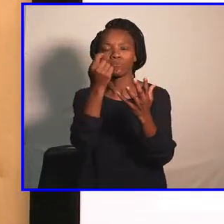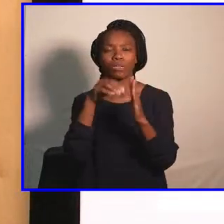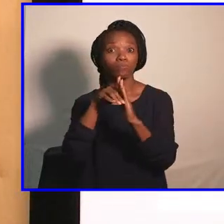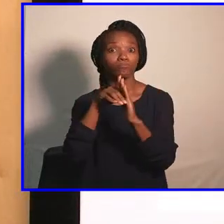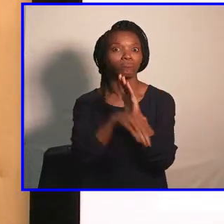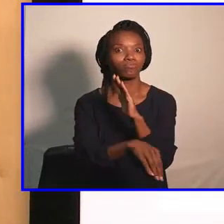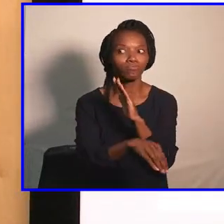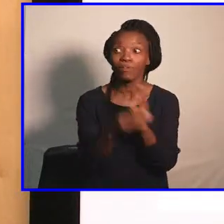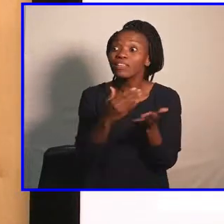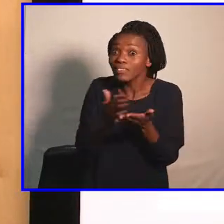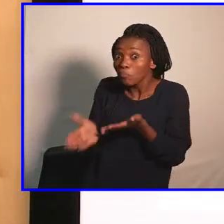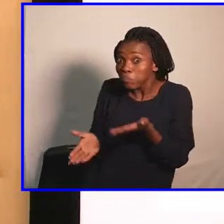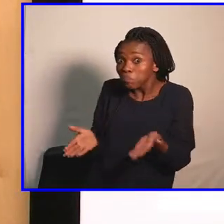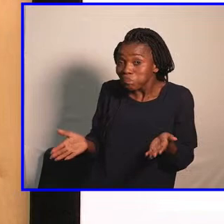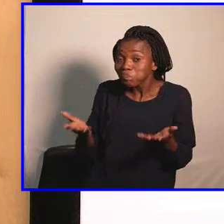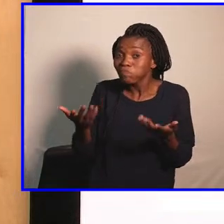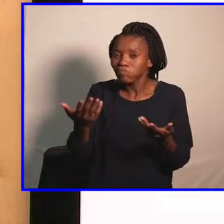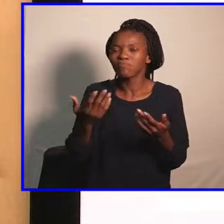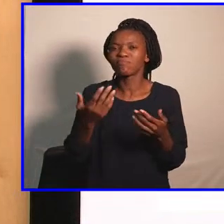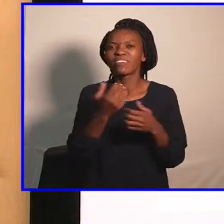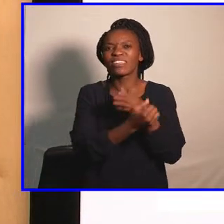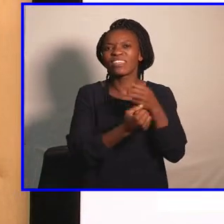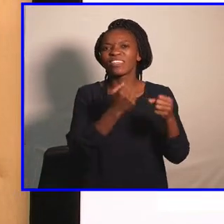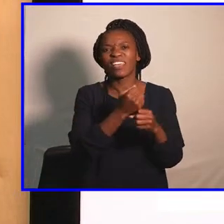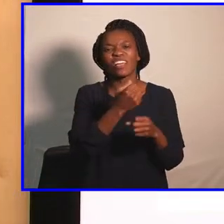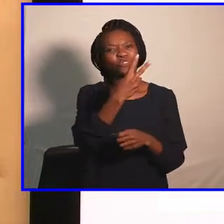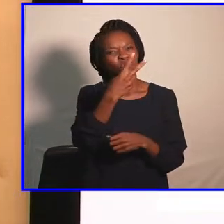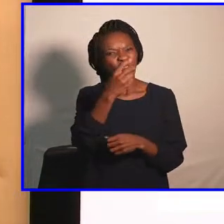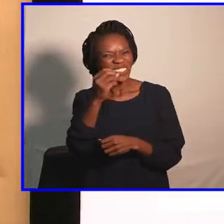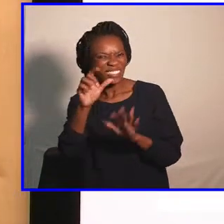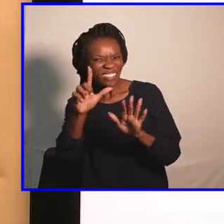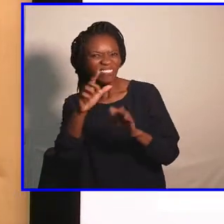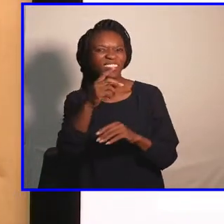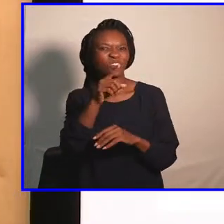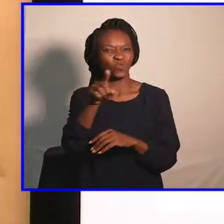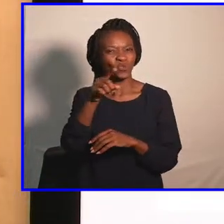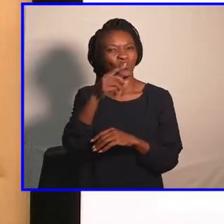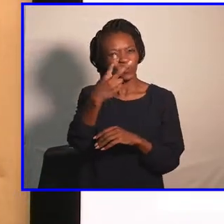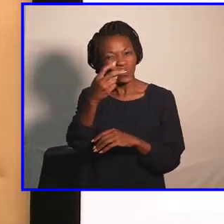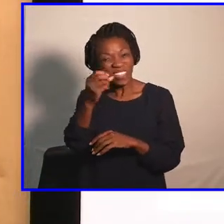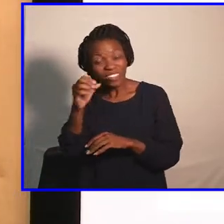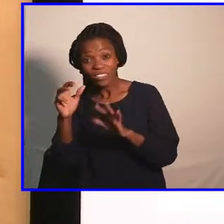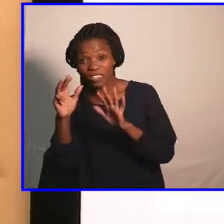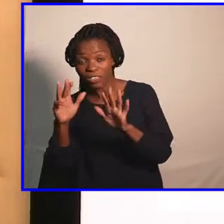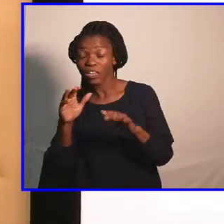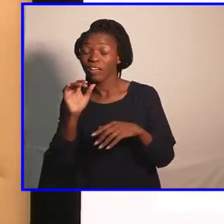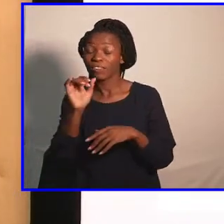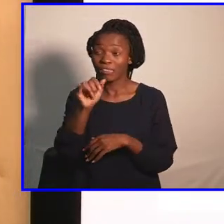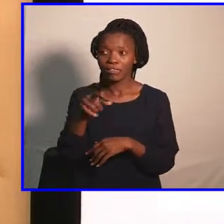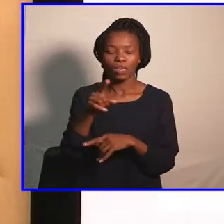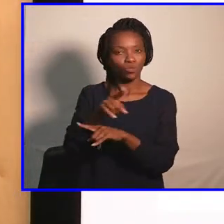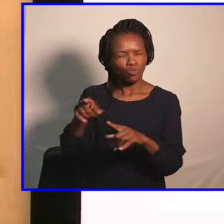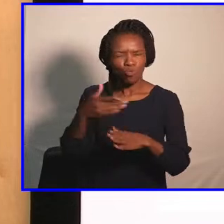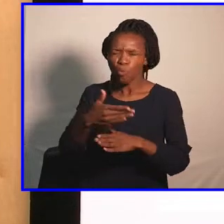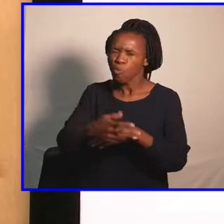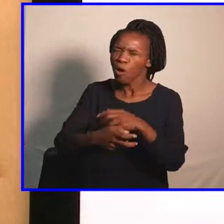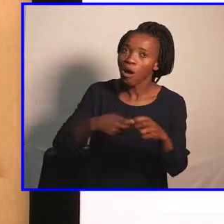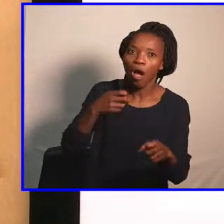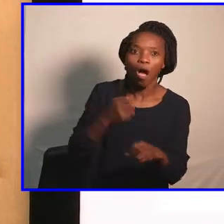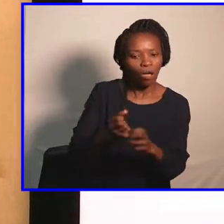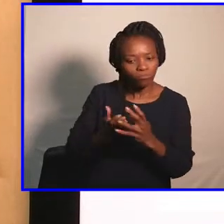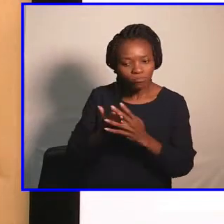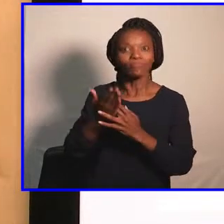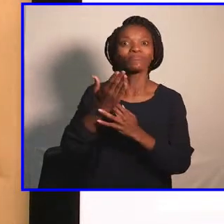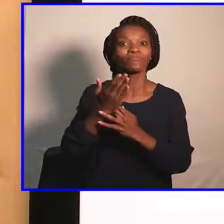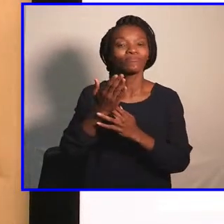still here in 2007, 2009. You worked through it, and you had a lot to do then.